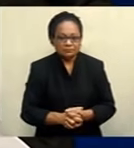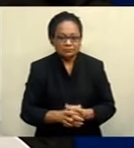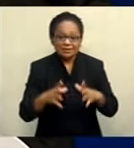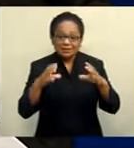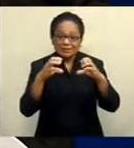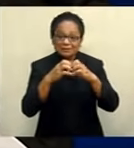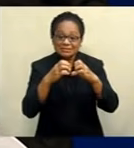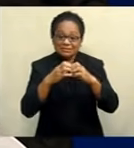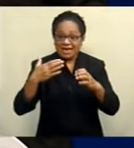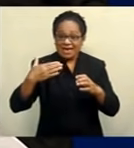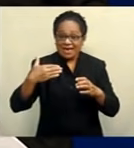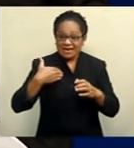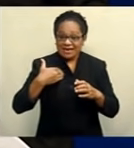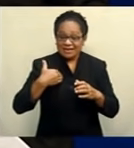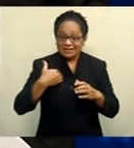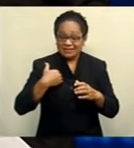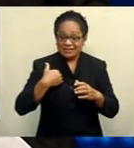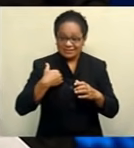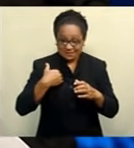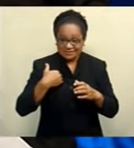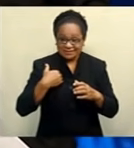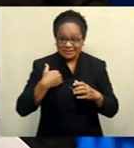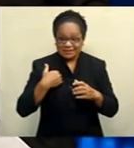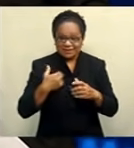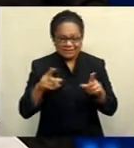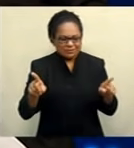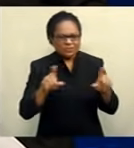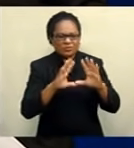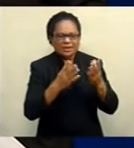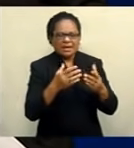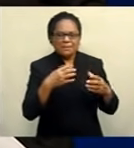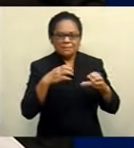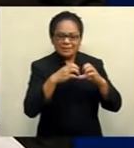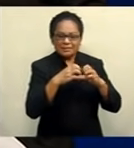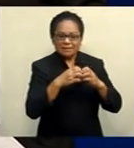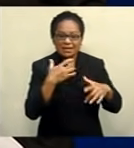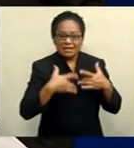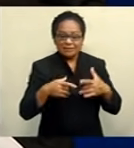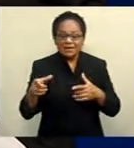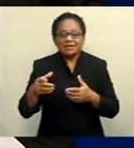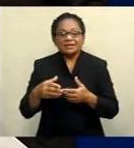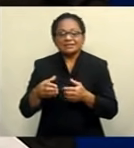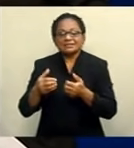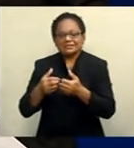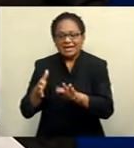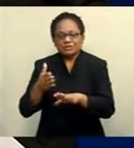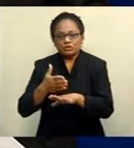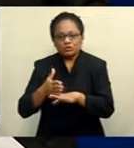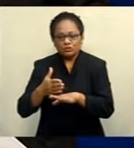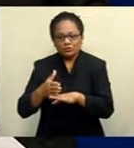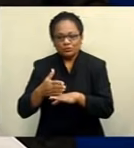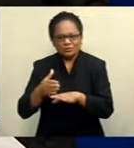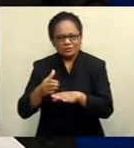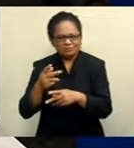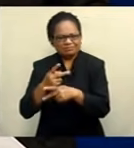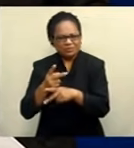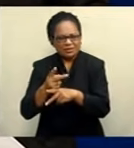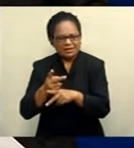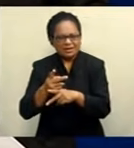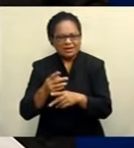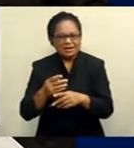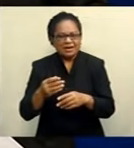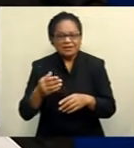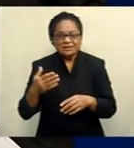BSP Health, a subsidiary of BSP Life, has launched a new product called Value Healthcare. Managing Director Michael Nazola